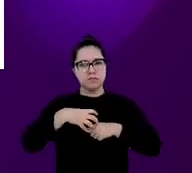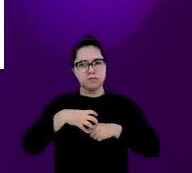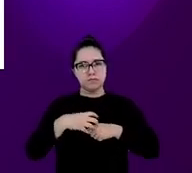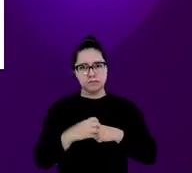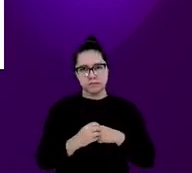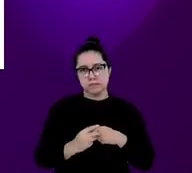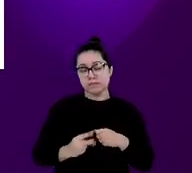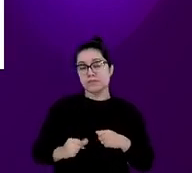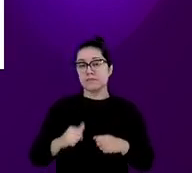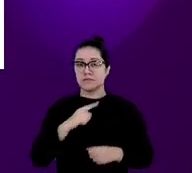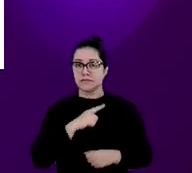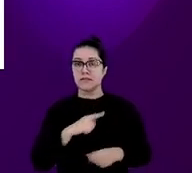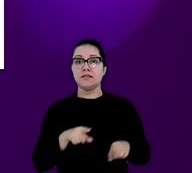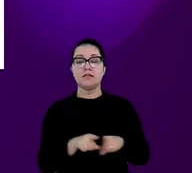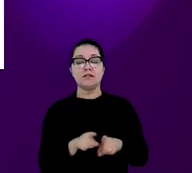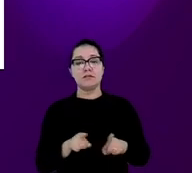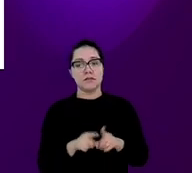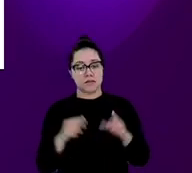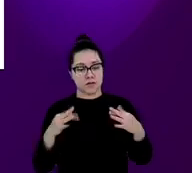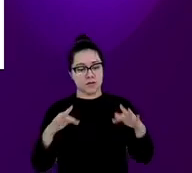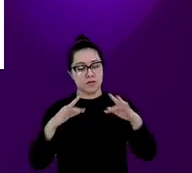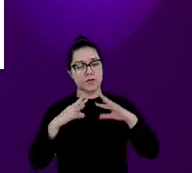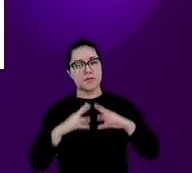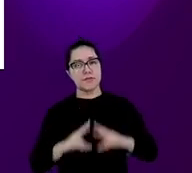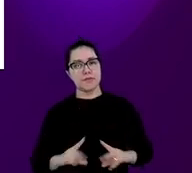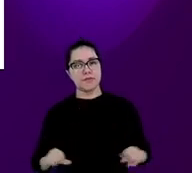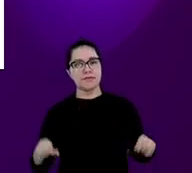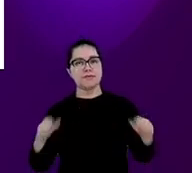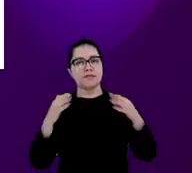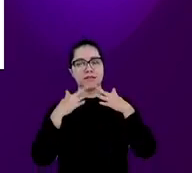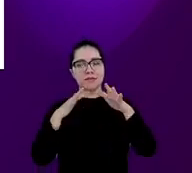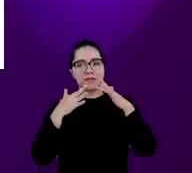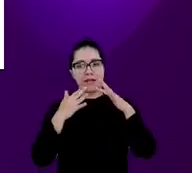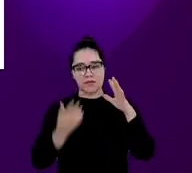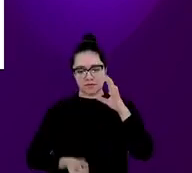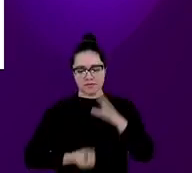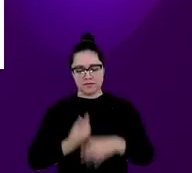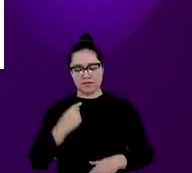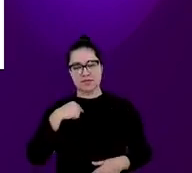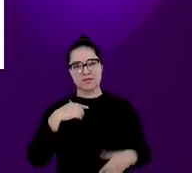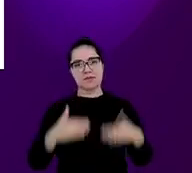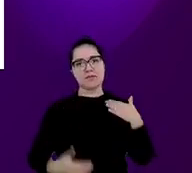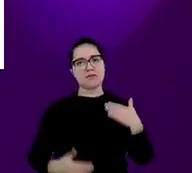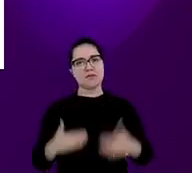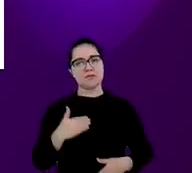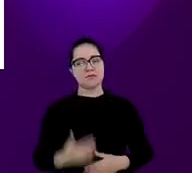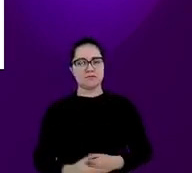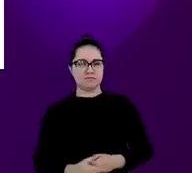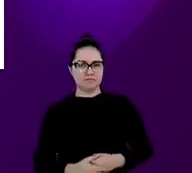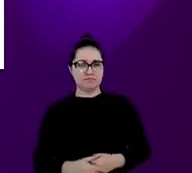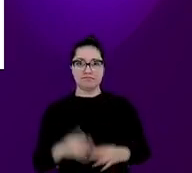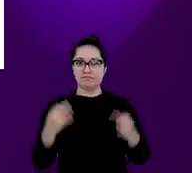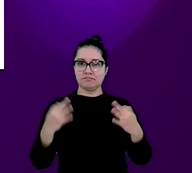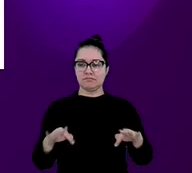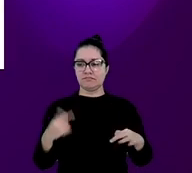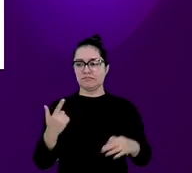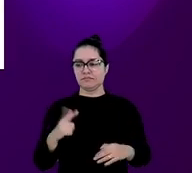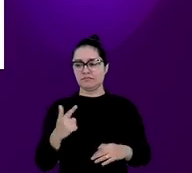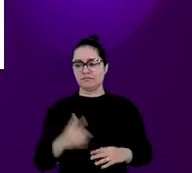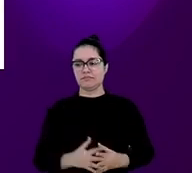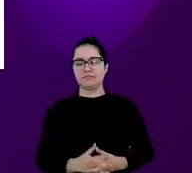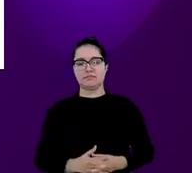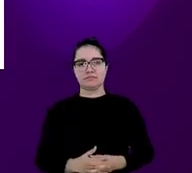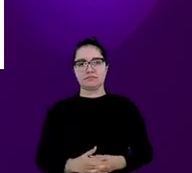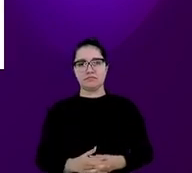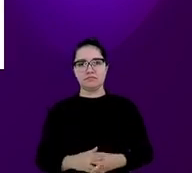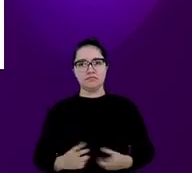that our body produce. It has no pain, it does not cause cancer, it has no